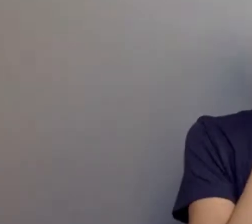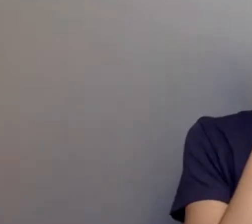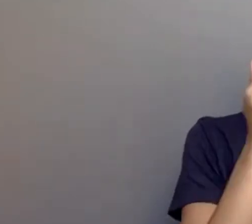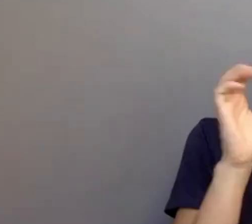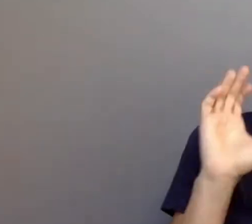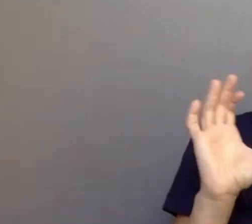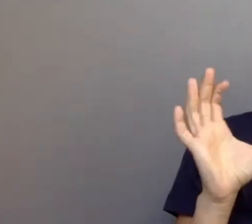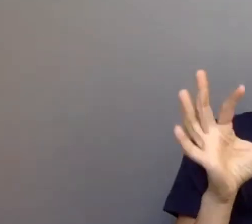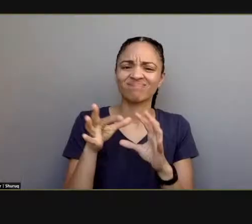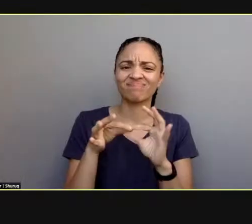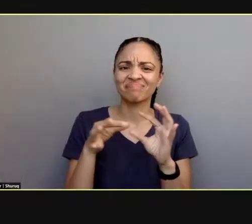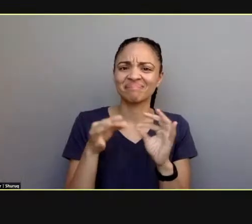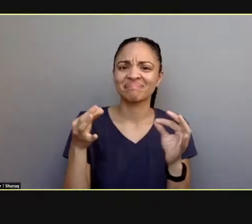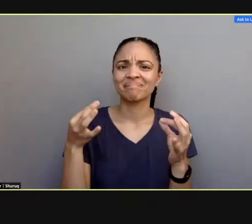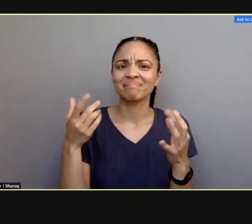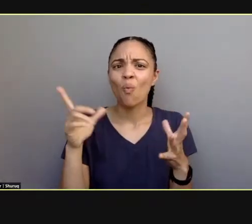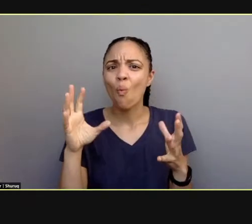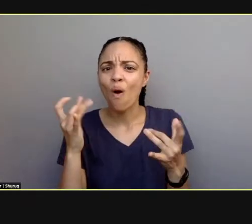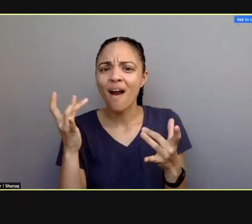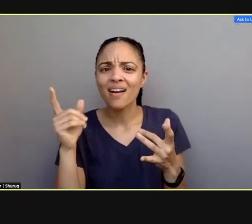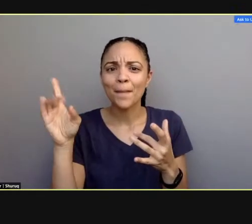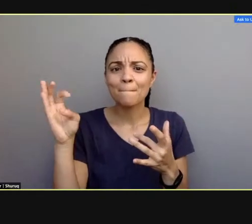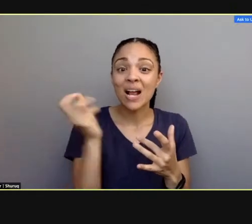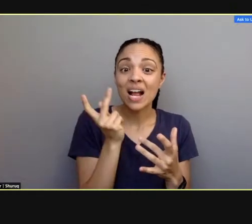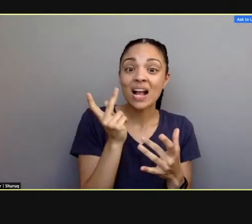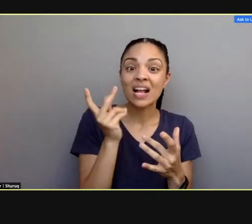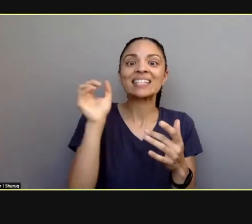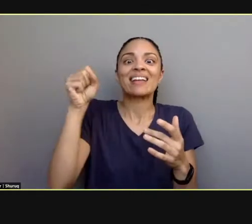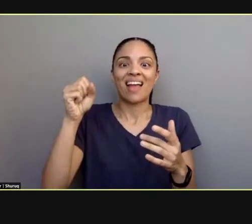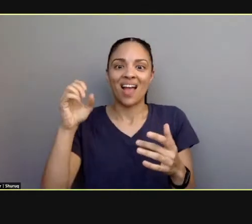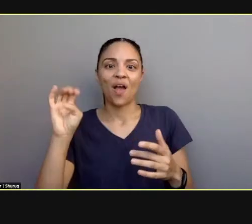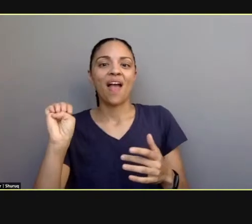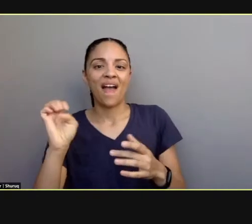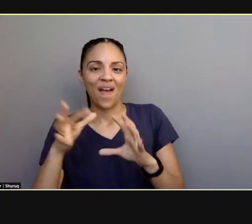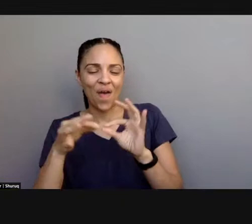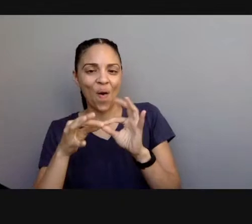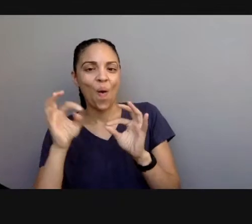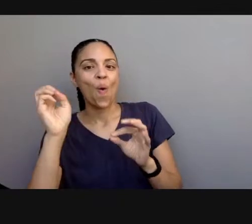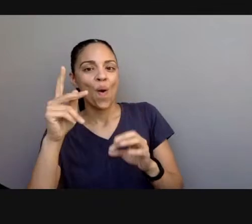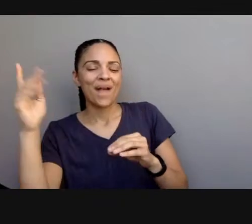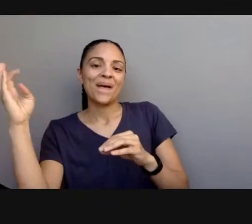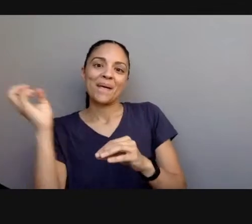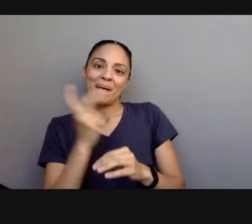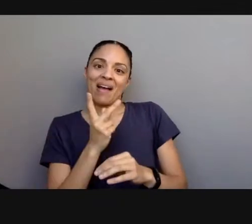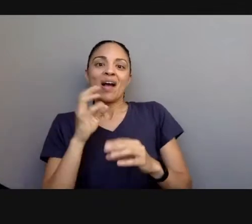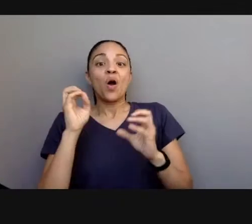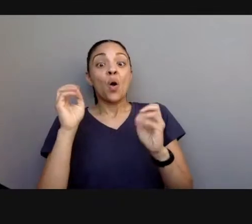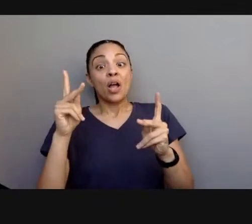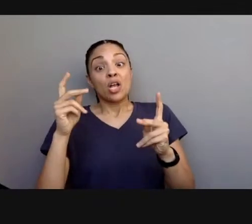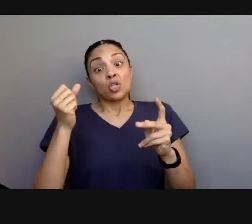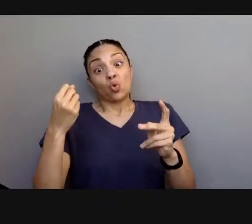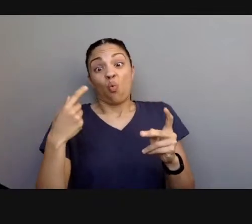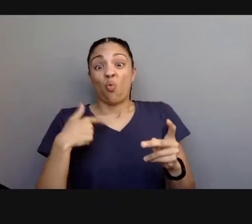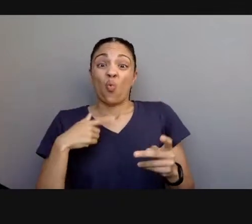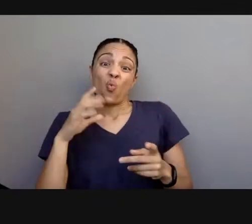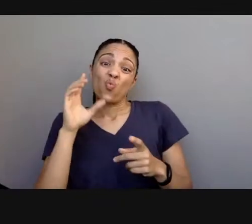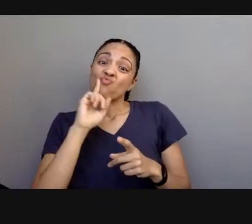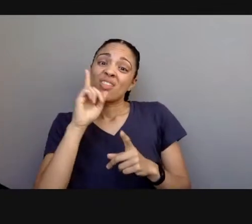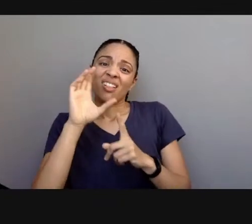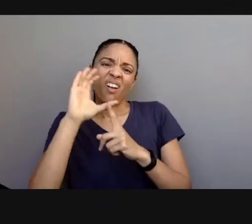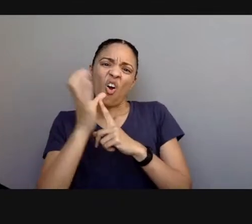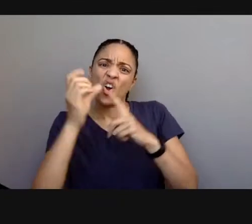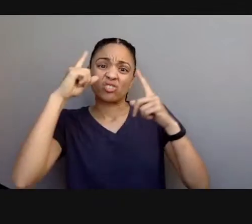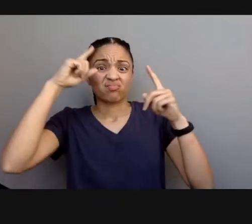Are we back? Yep, you're back. You're back. Cool. Okay. All right, we're back. So Day yeah, and it was night. just culture shock. Day